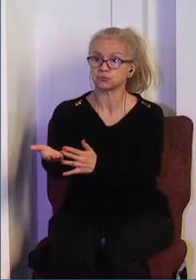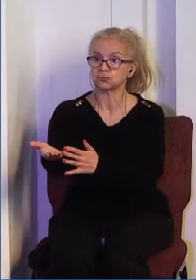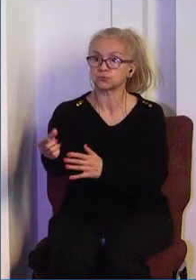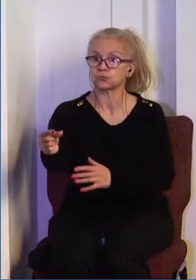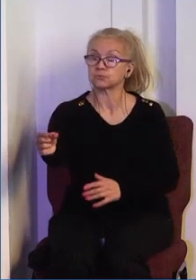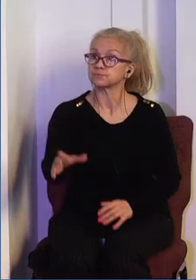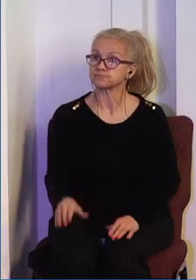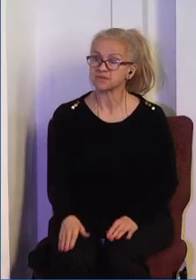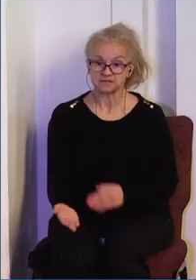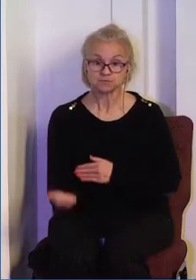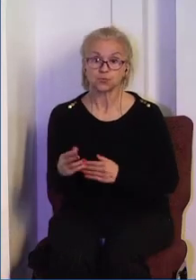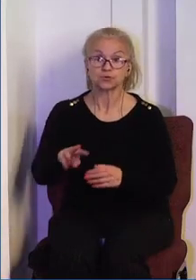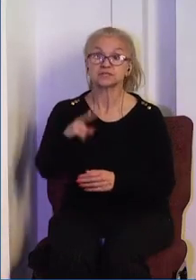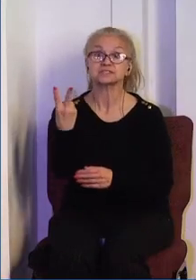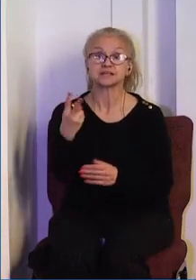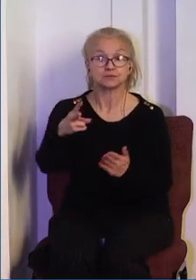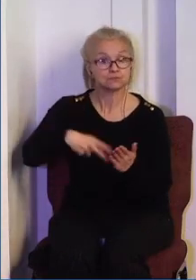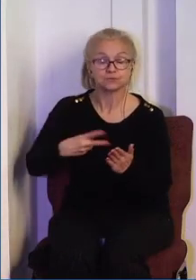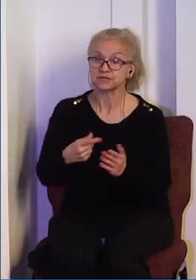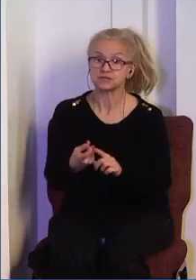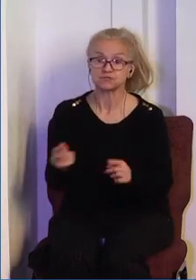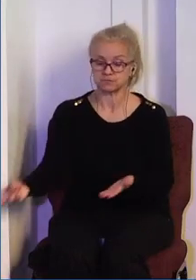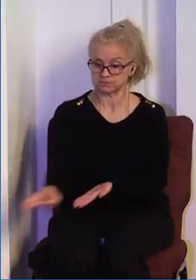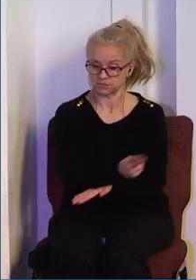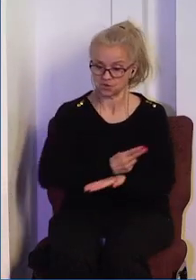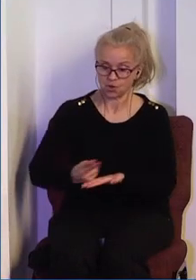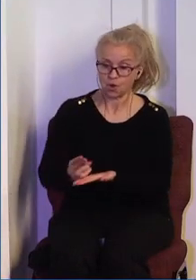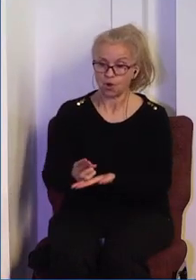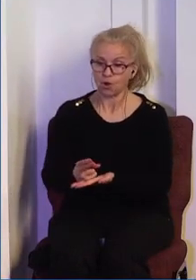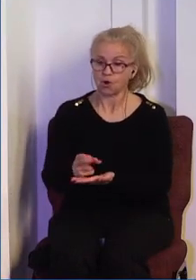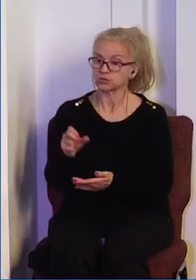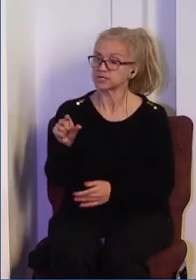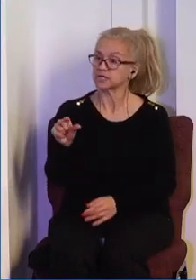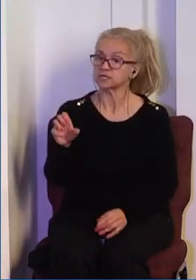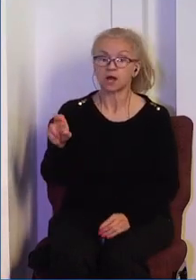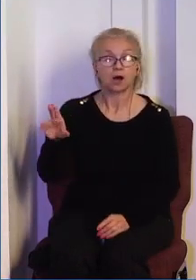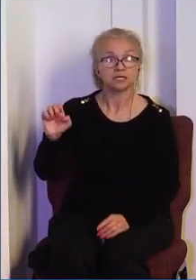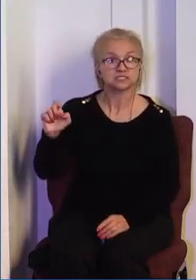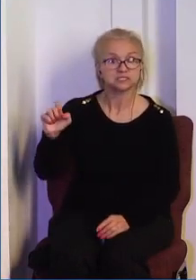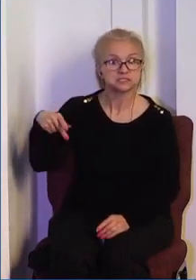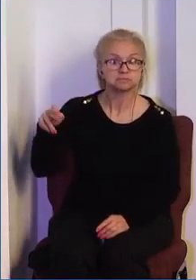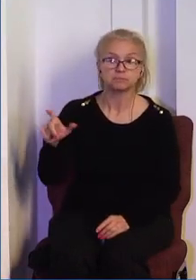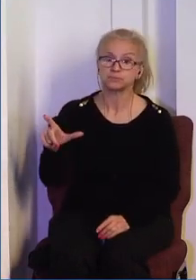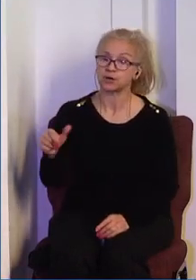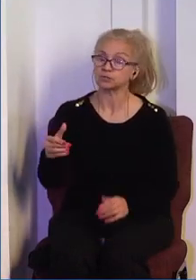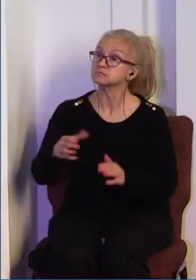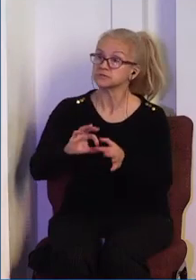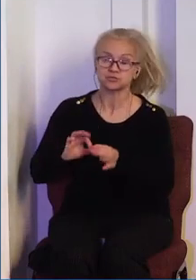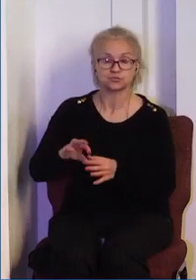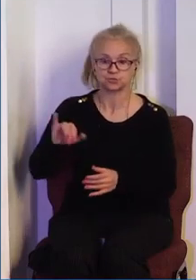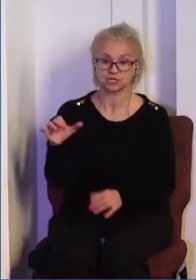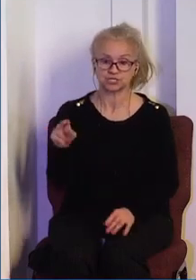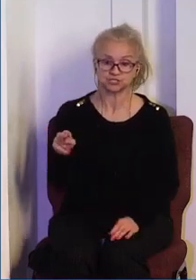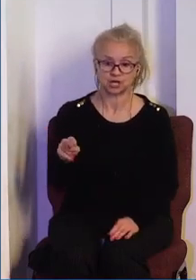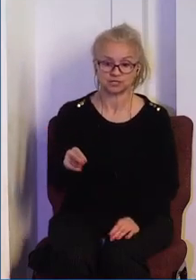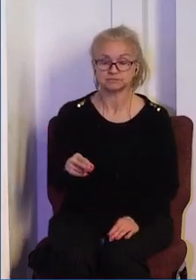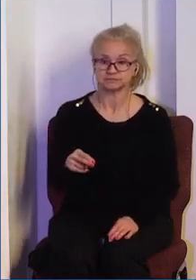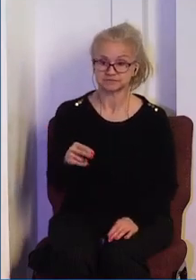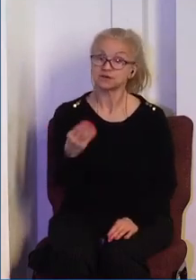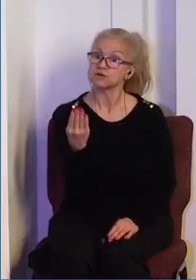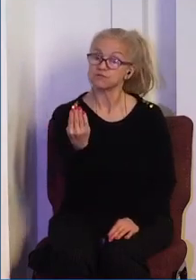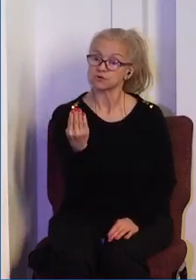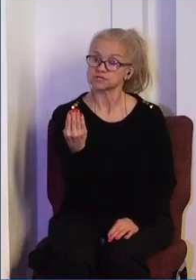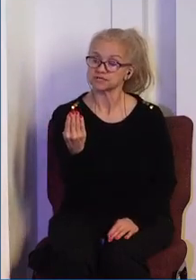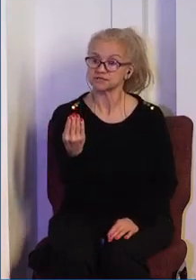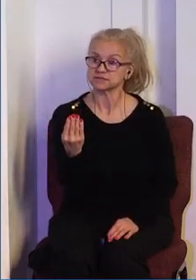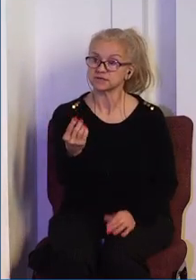This morning's second reading is taken from the Holy Gospel according to John, chapter 14, verses 1 through 3,